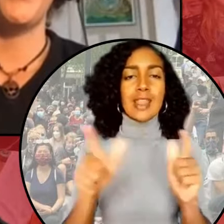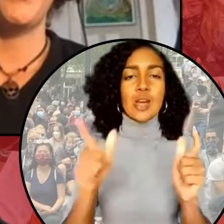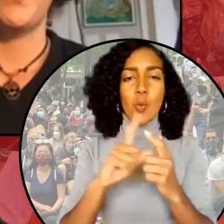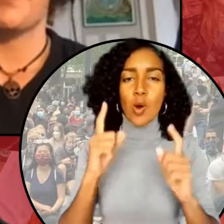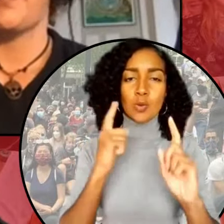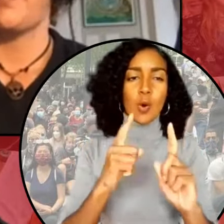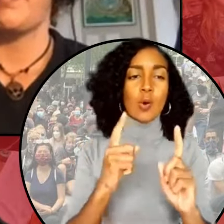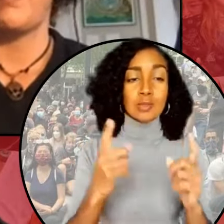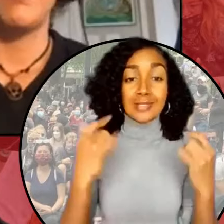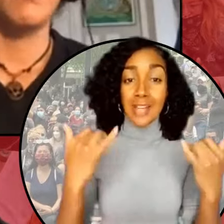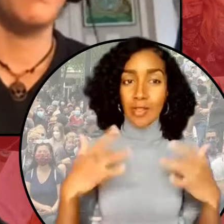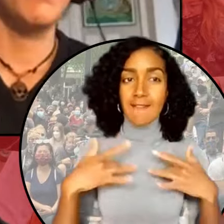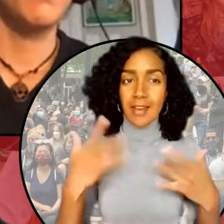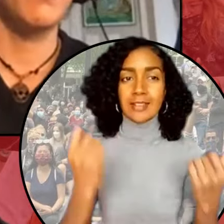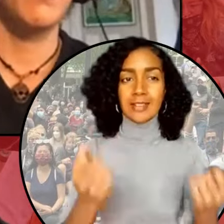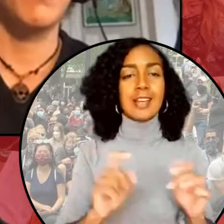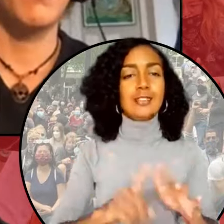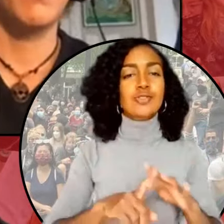now.